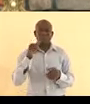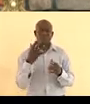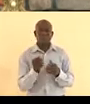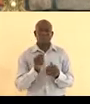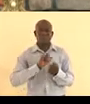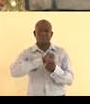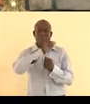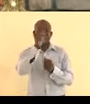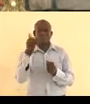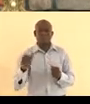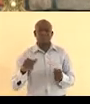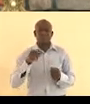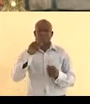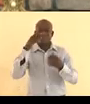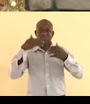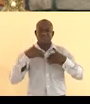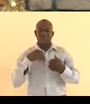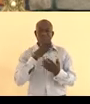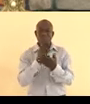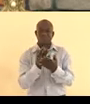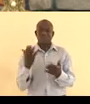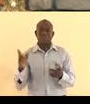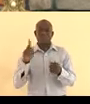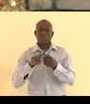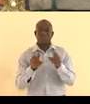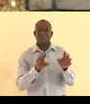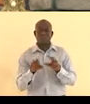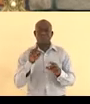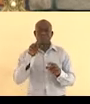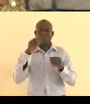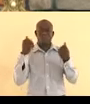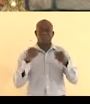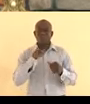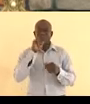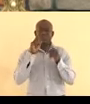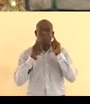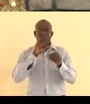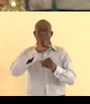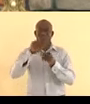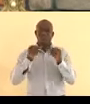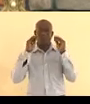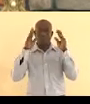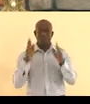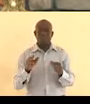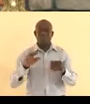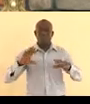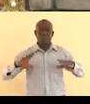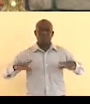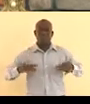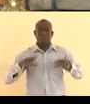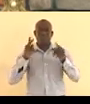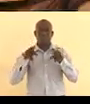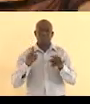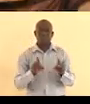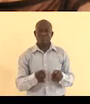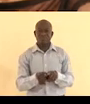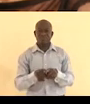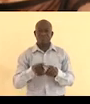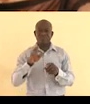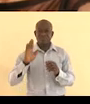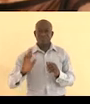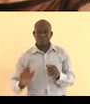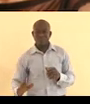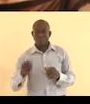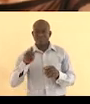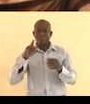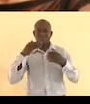passive. You have something to do. We cannot just be talking about the teachers. The young person too. Because from childhood, you are supposed to